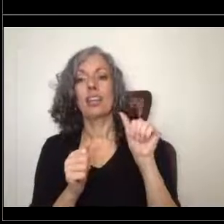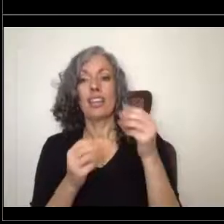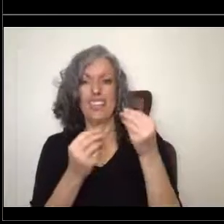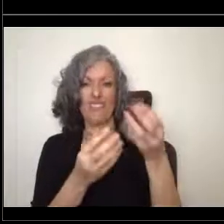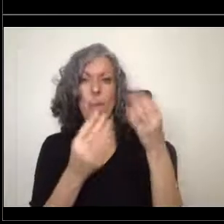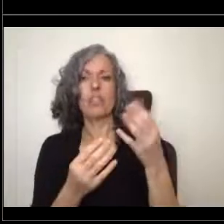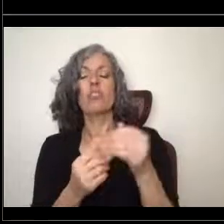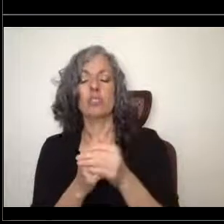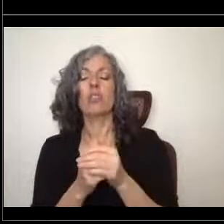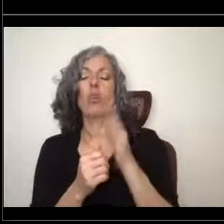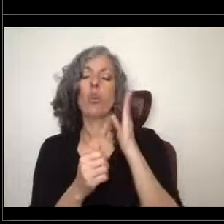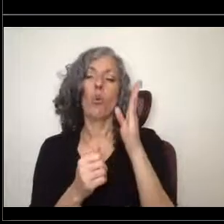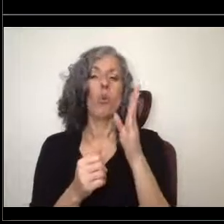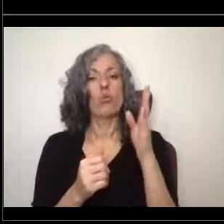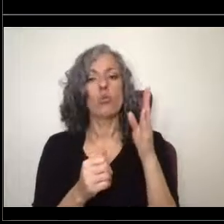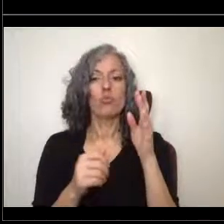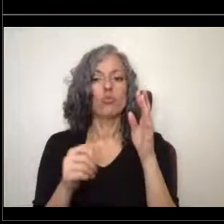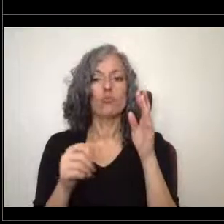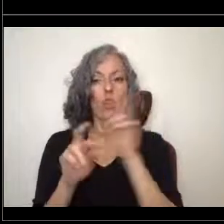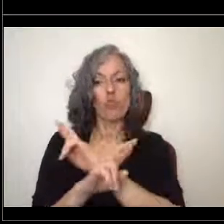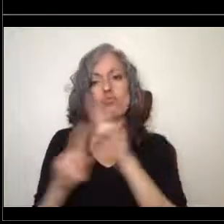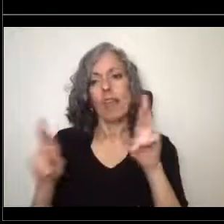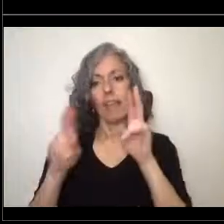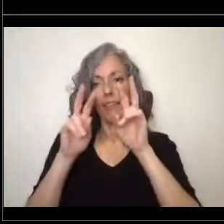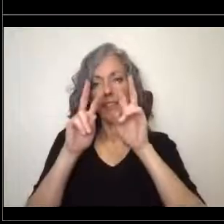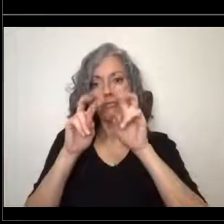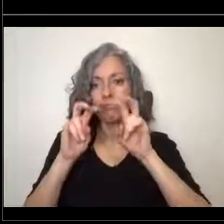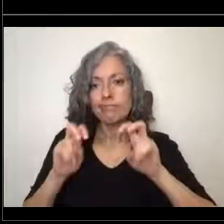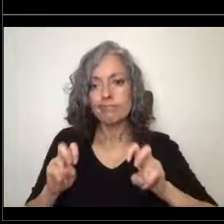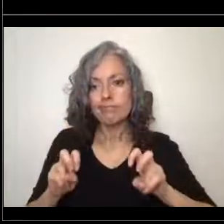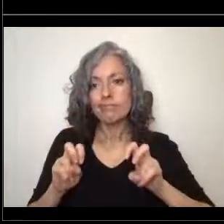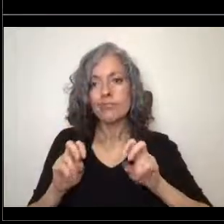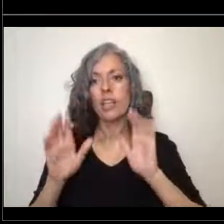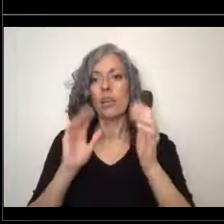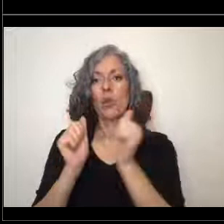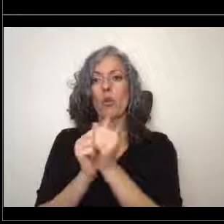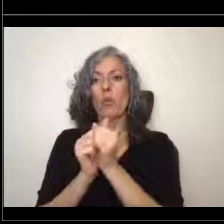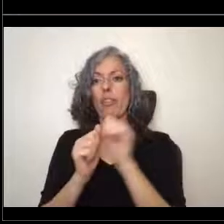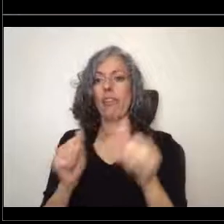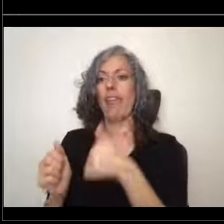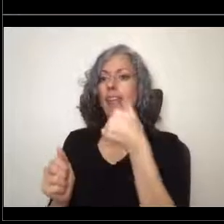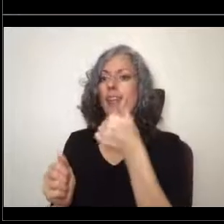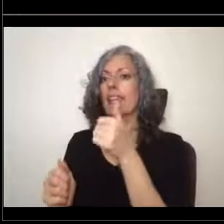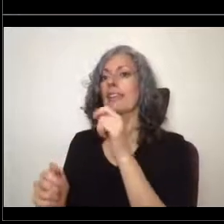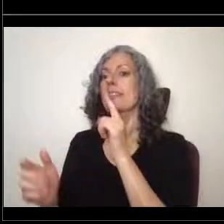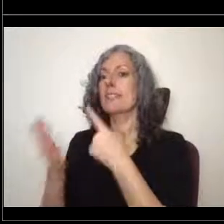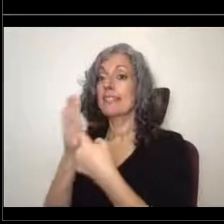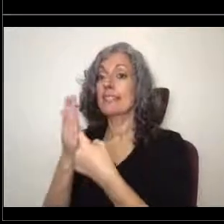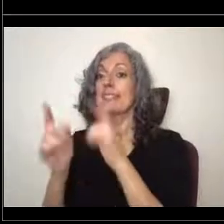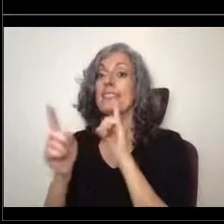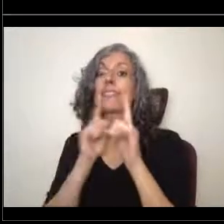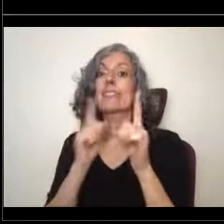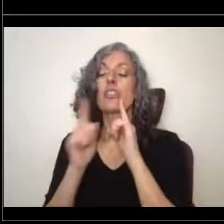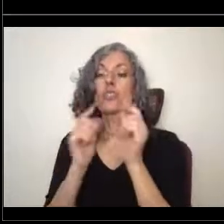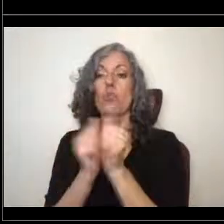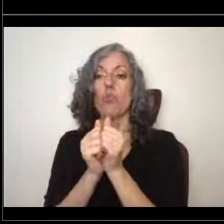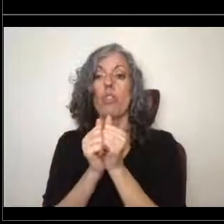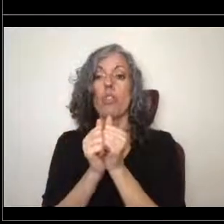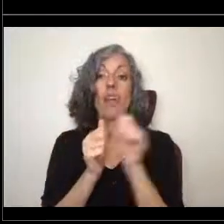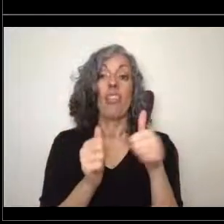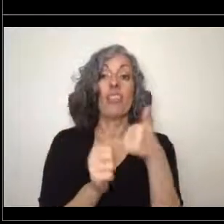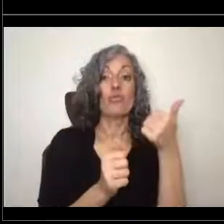that's readily analyzed than any series of qualitative discussions, as important as those can be. So thank